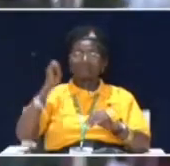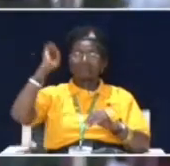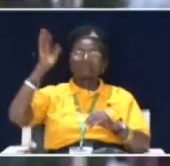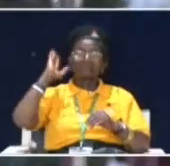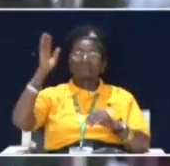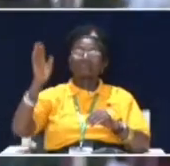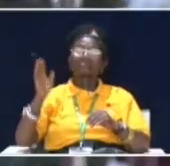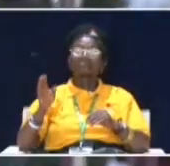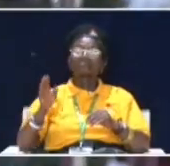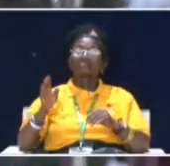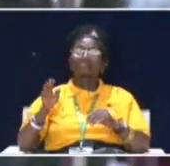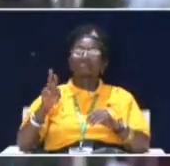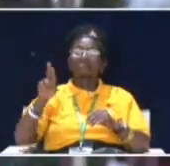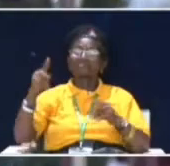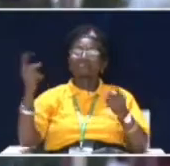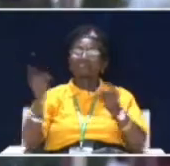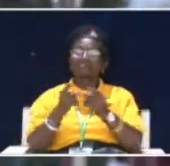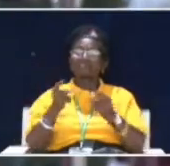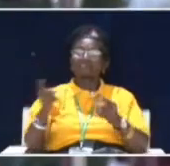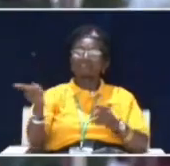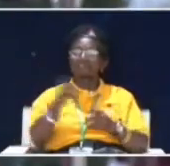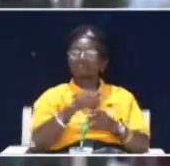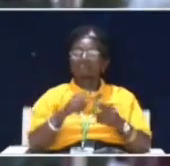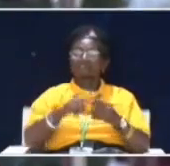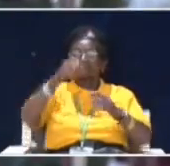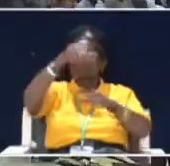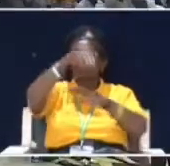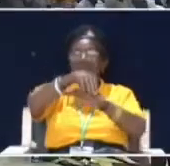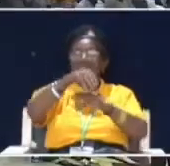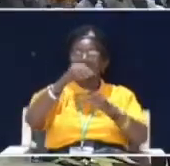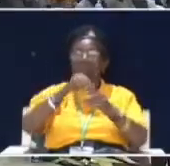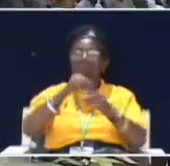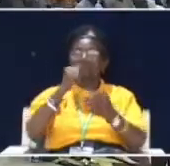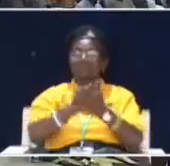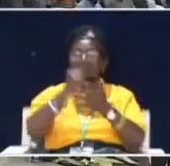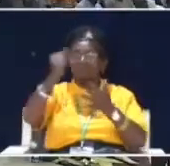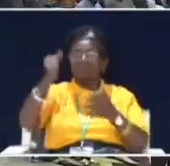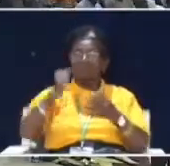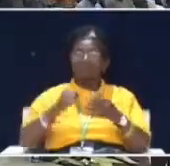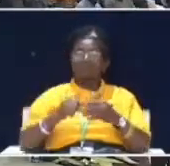will reposition you tonight. A ṣe ọ nípò padà lálẹ́ yìí.